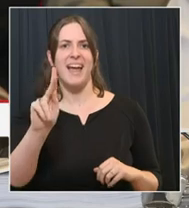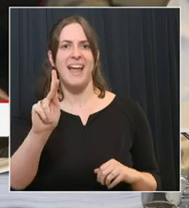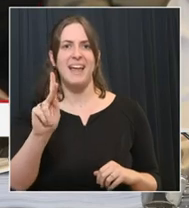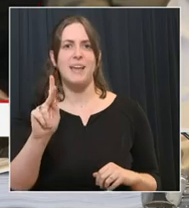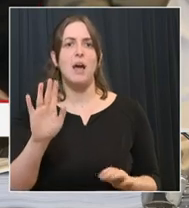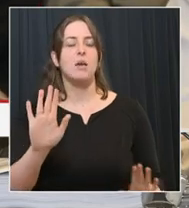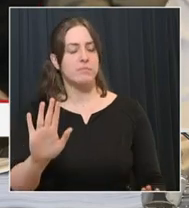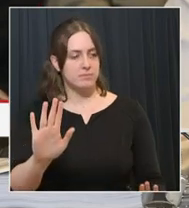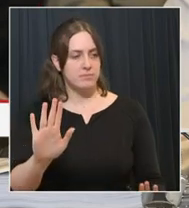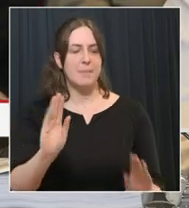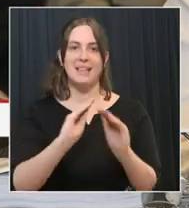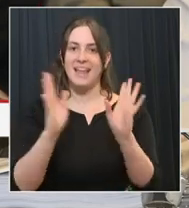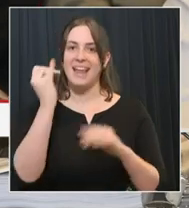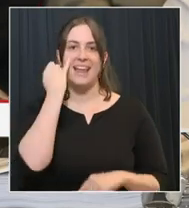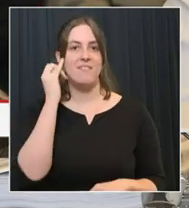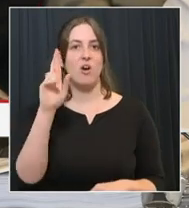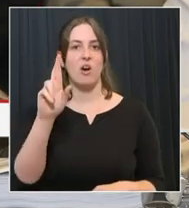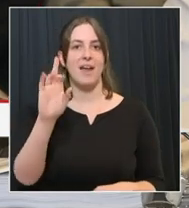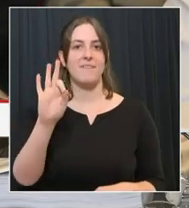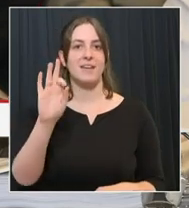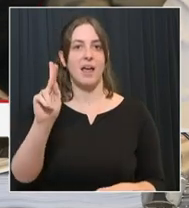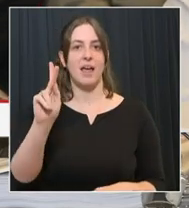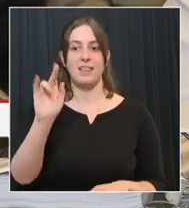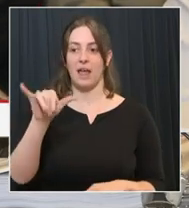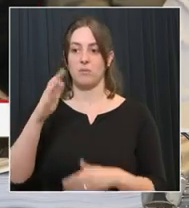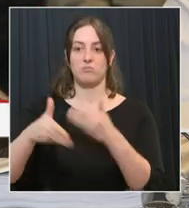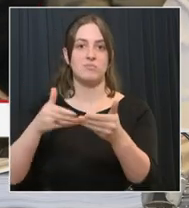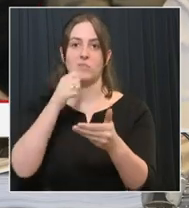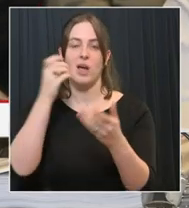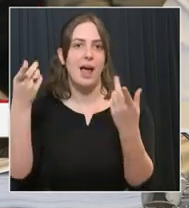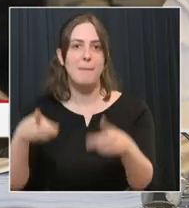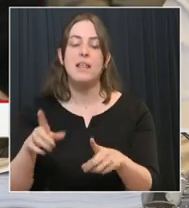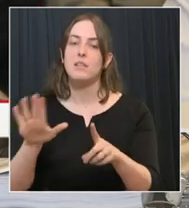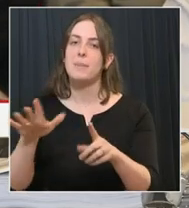mistake, but if it didn't, we would still have the same operating budget